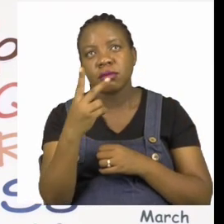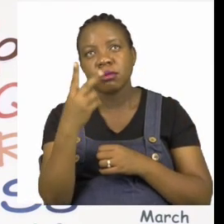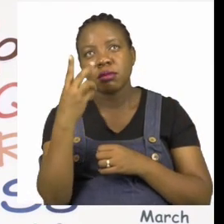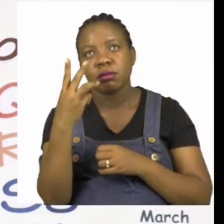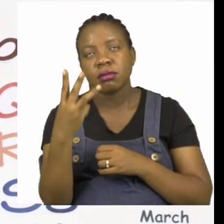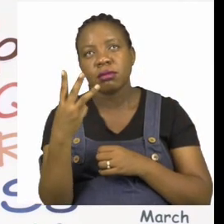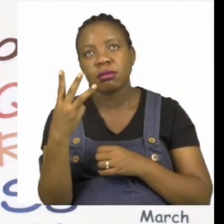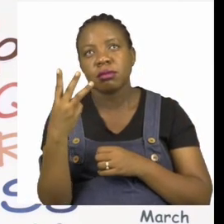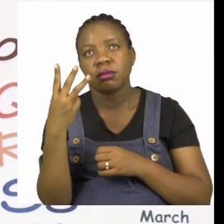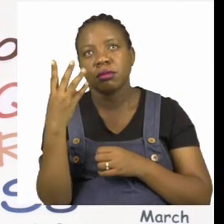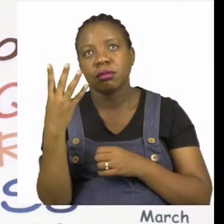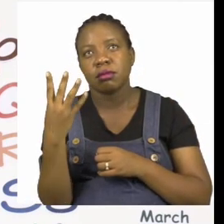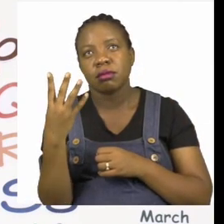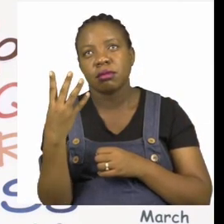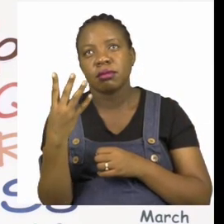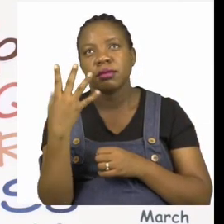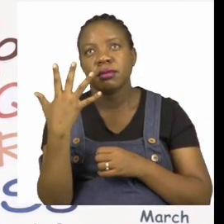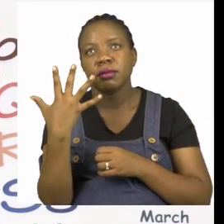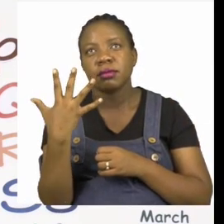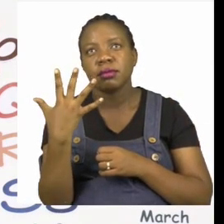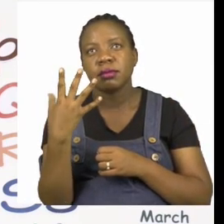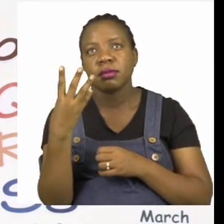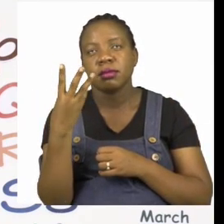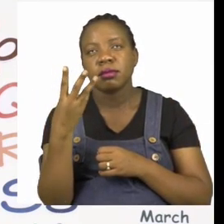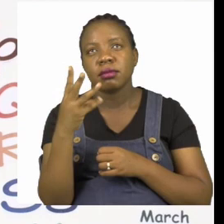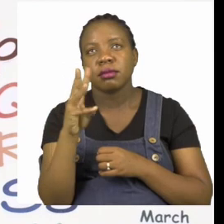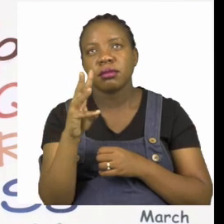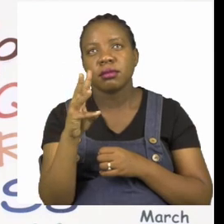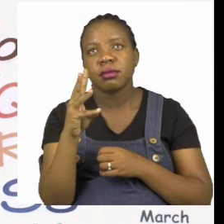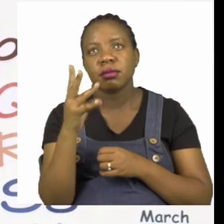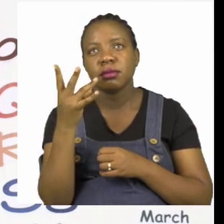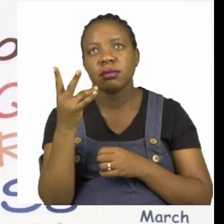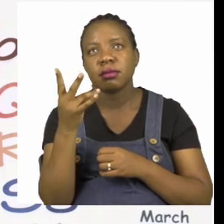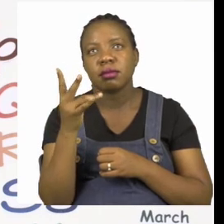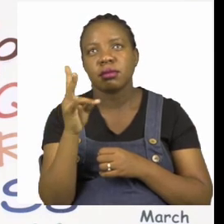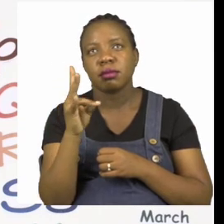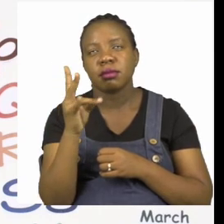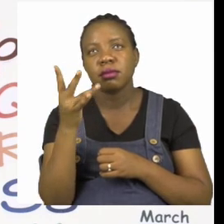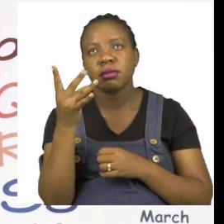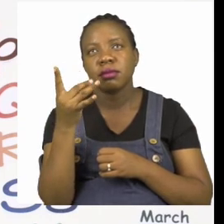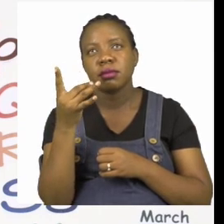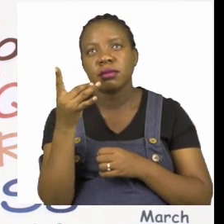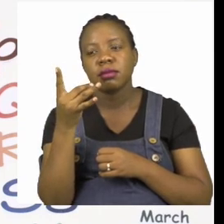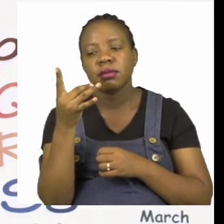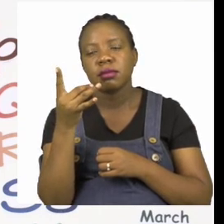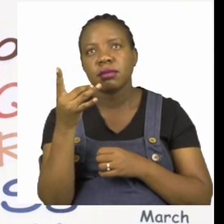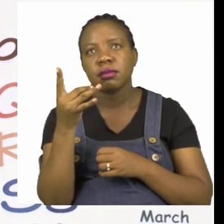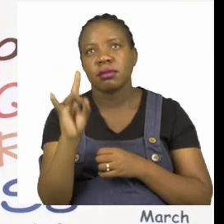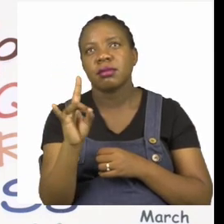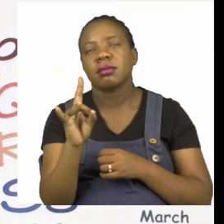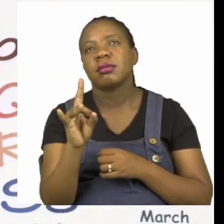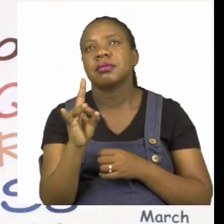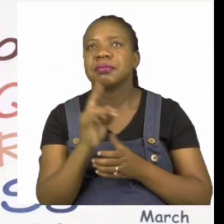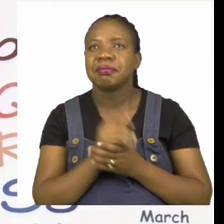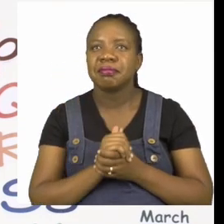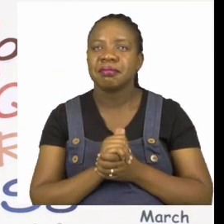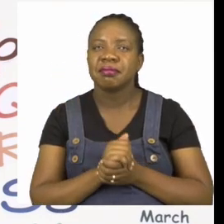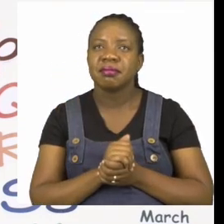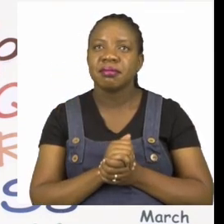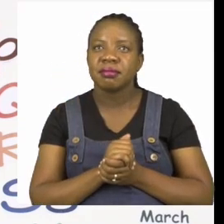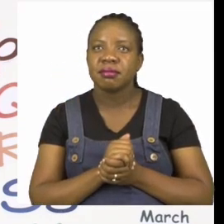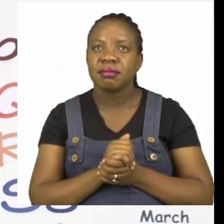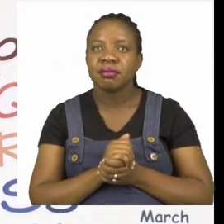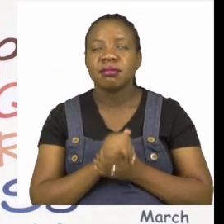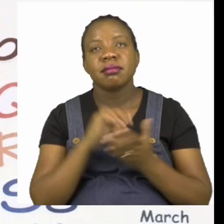2, 3, 4, 5, 6, 7, 8. So